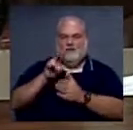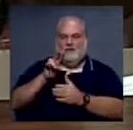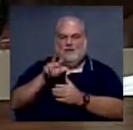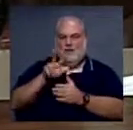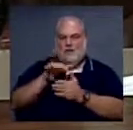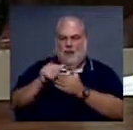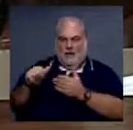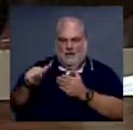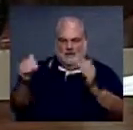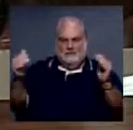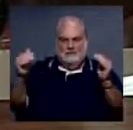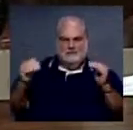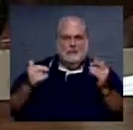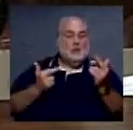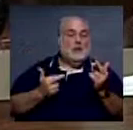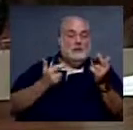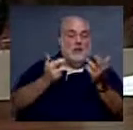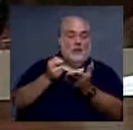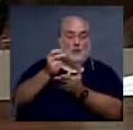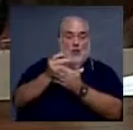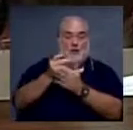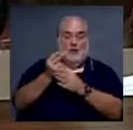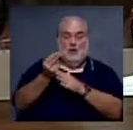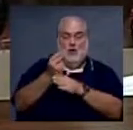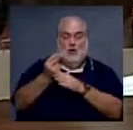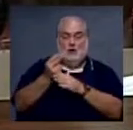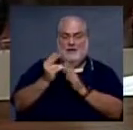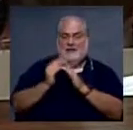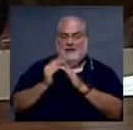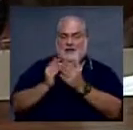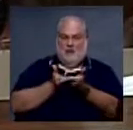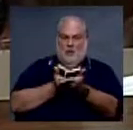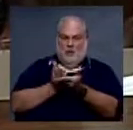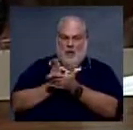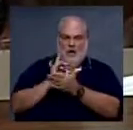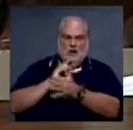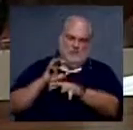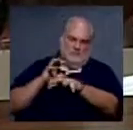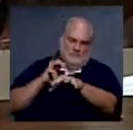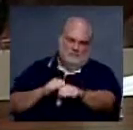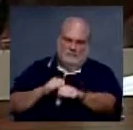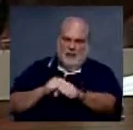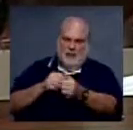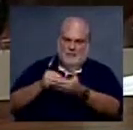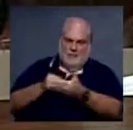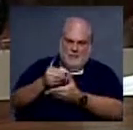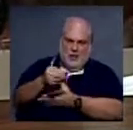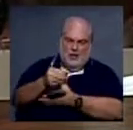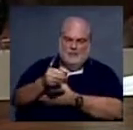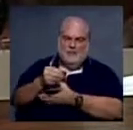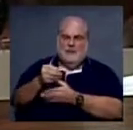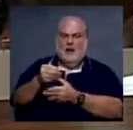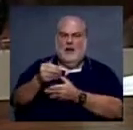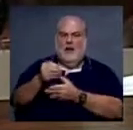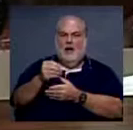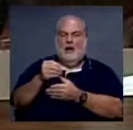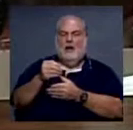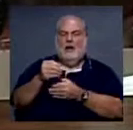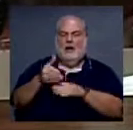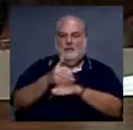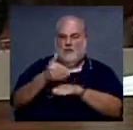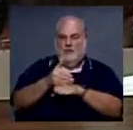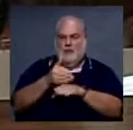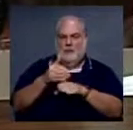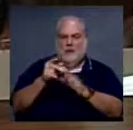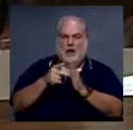for the purposes, a resolution to authorize the use of eminent domain on the 36th and Shackelford Road Improvement Project, and for the purposes, funding